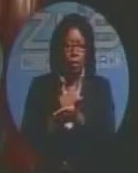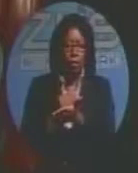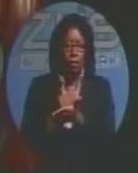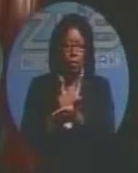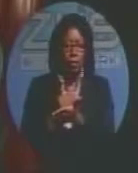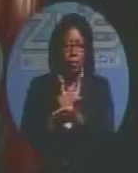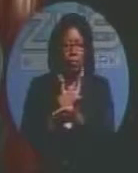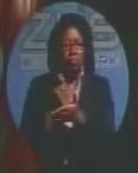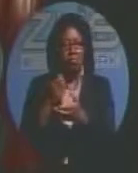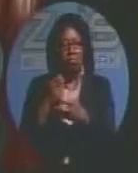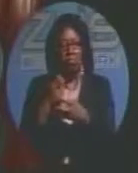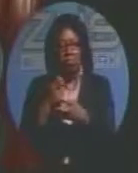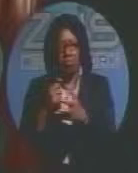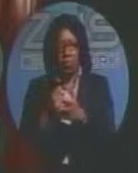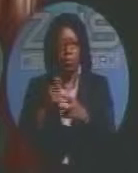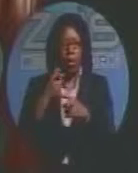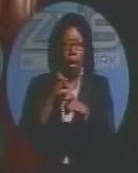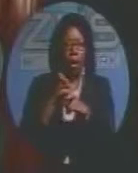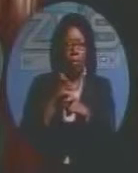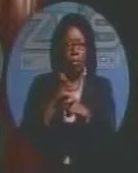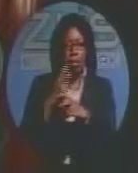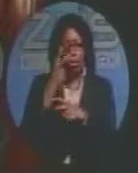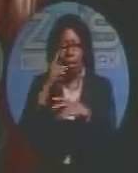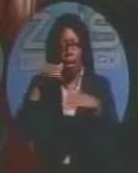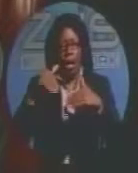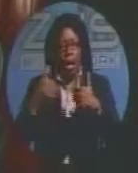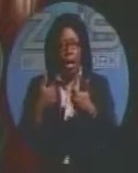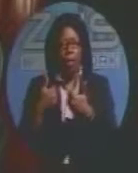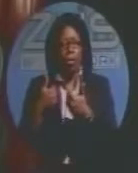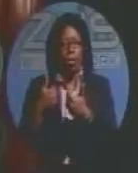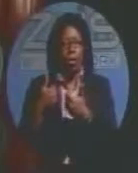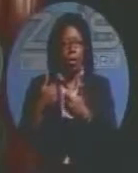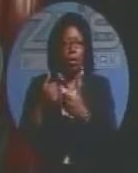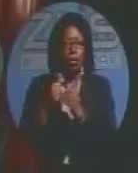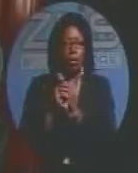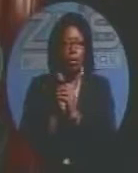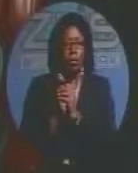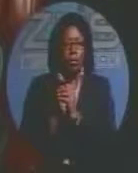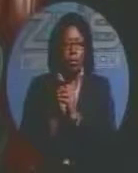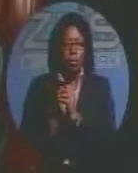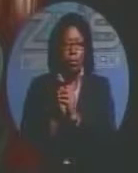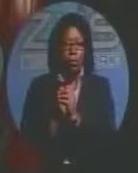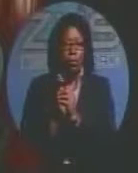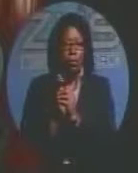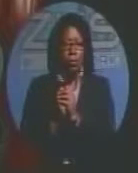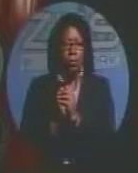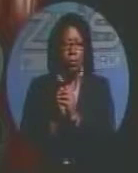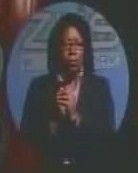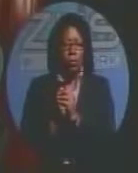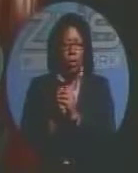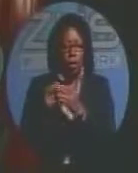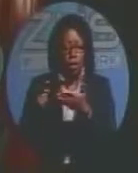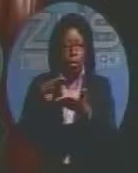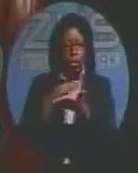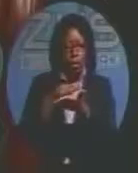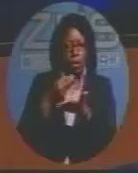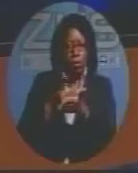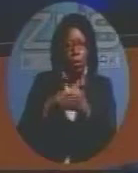it seems difficult to see how a commercial enterprise will see the returns that they would expect from